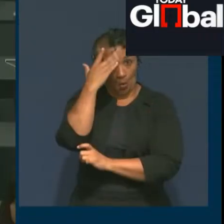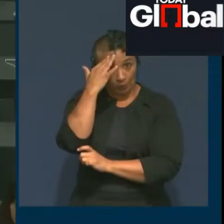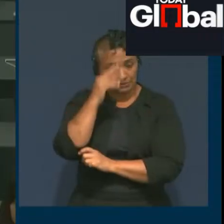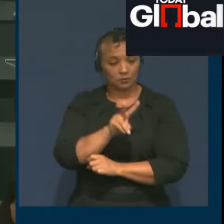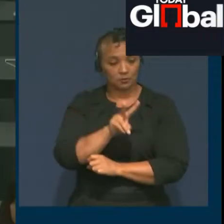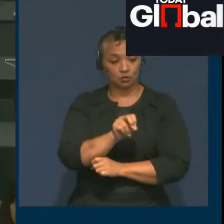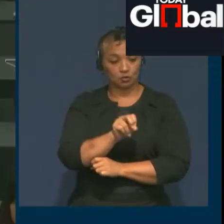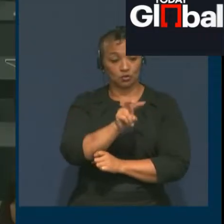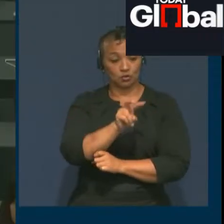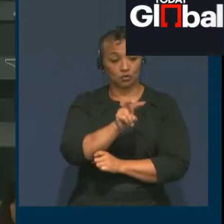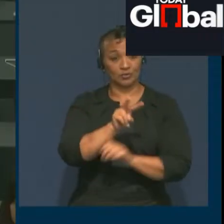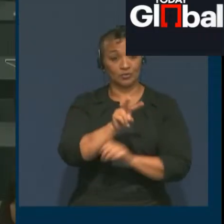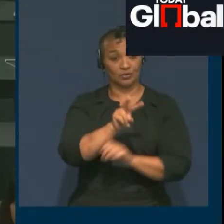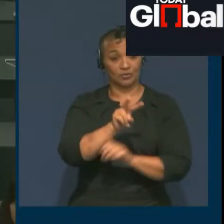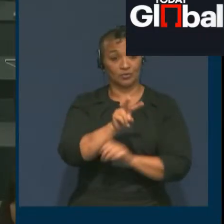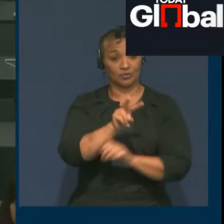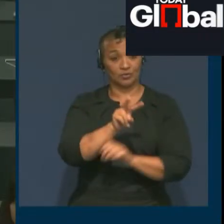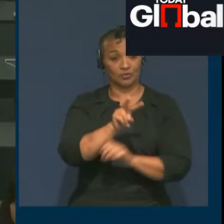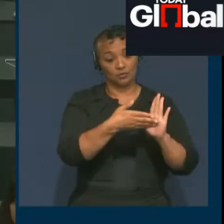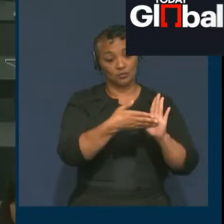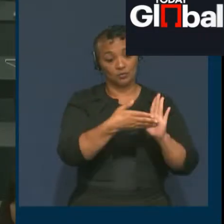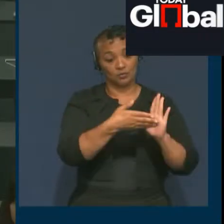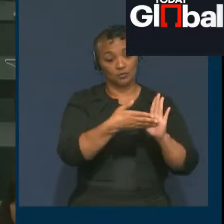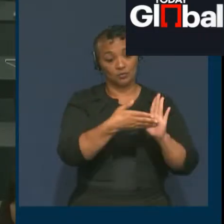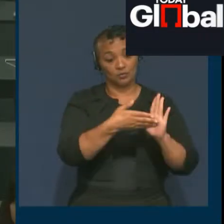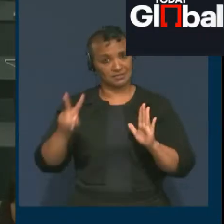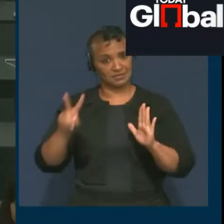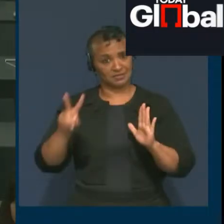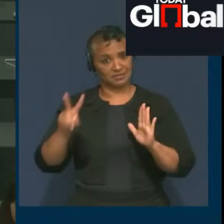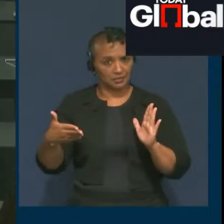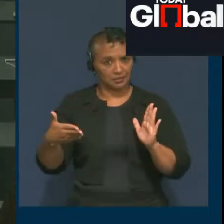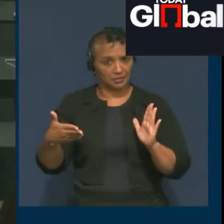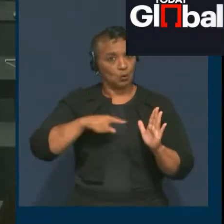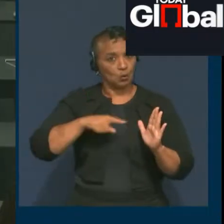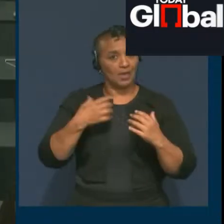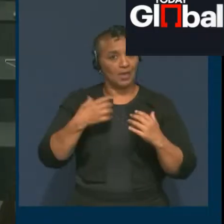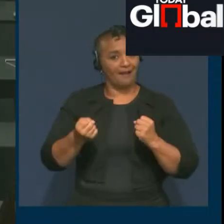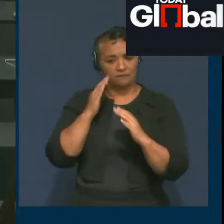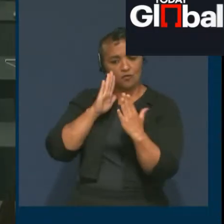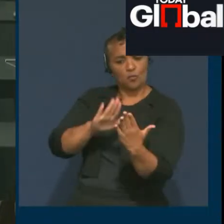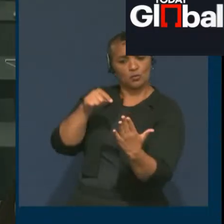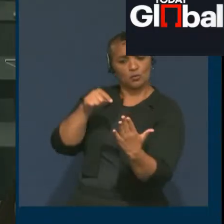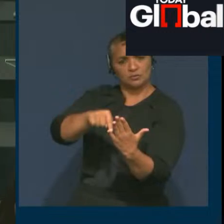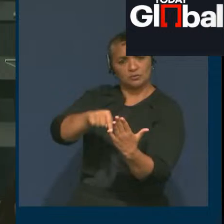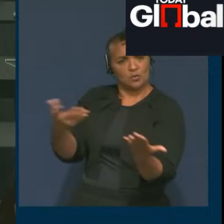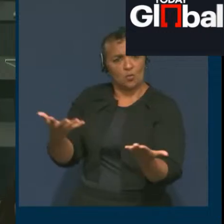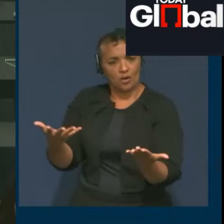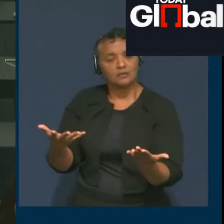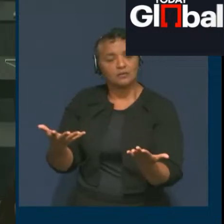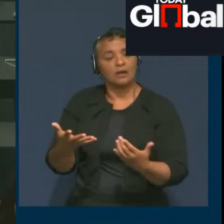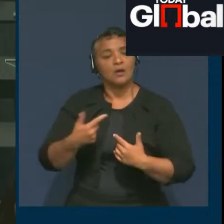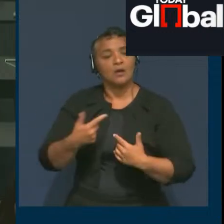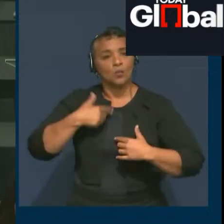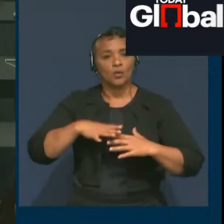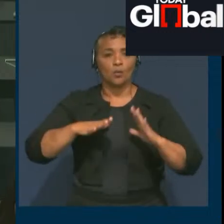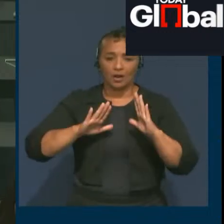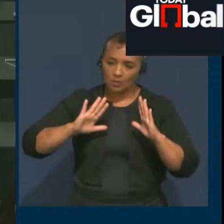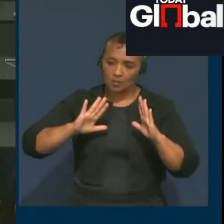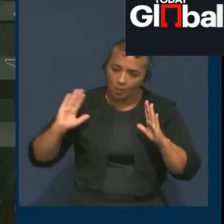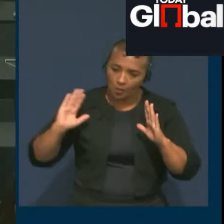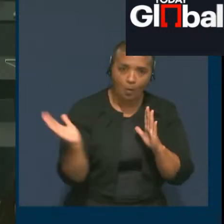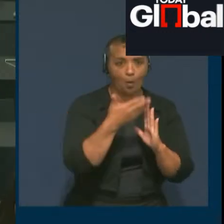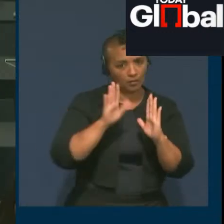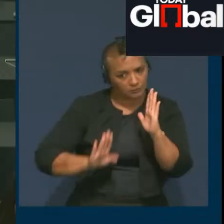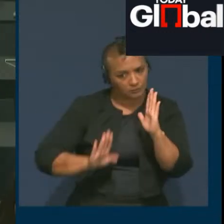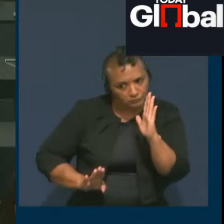2017 to 2027, we have adopted an approach which is based on the overall development and equal